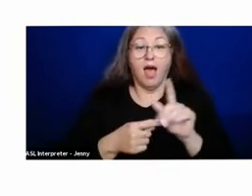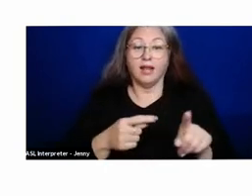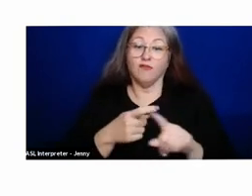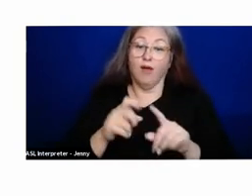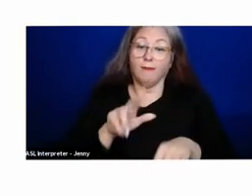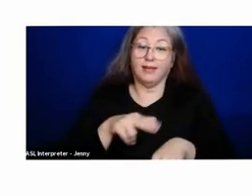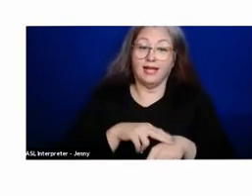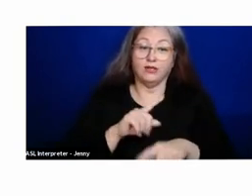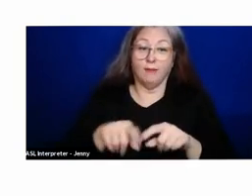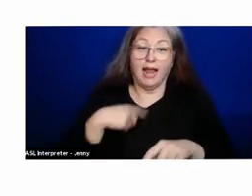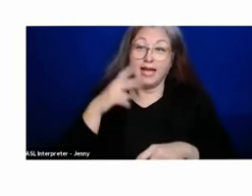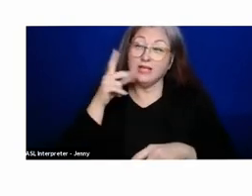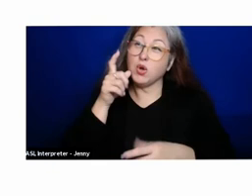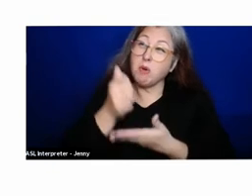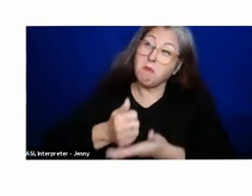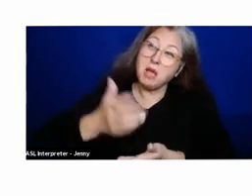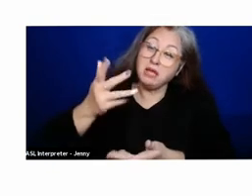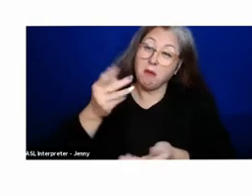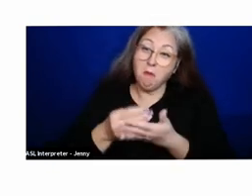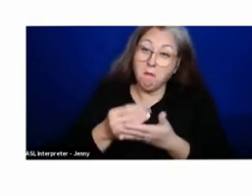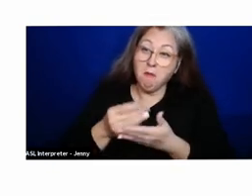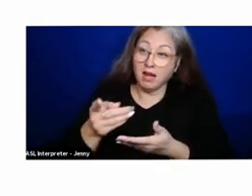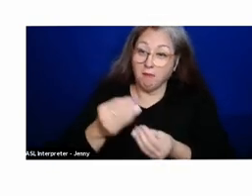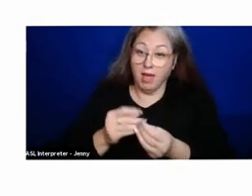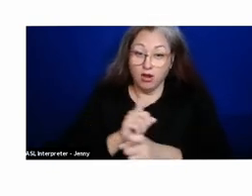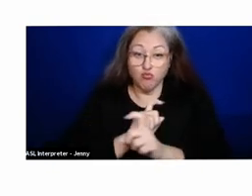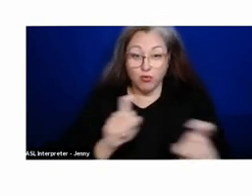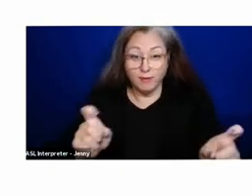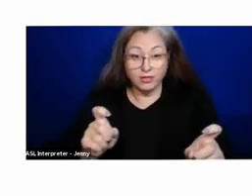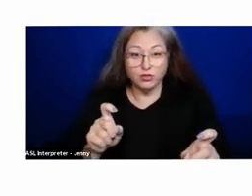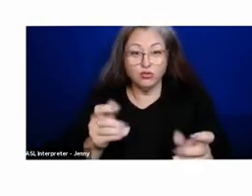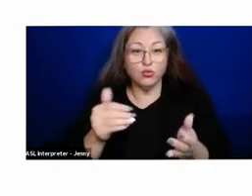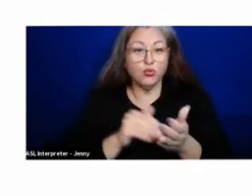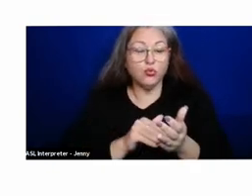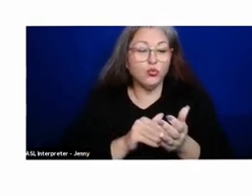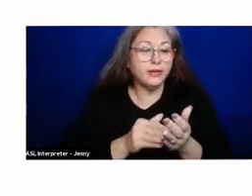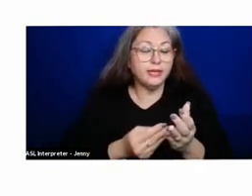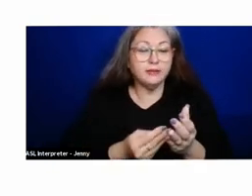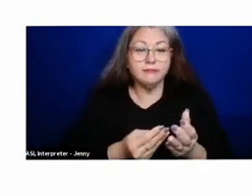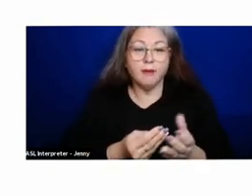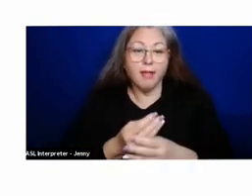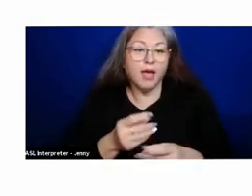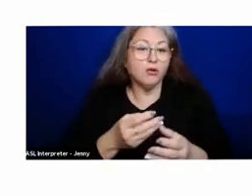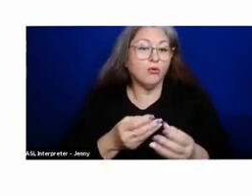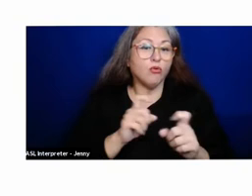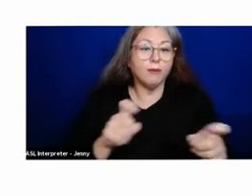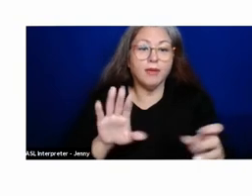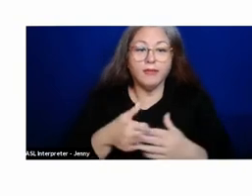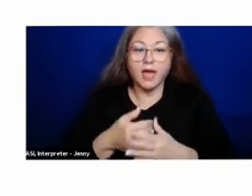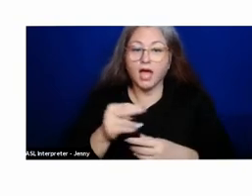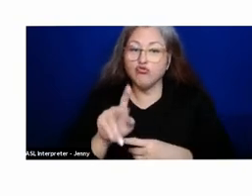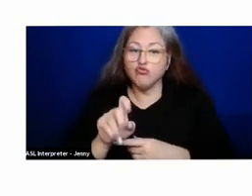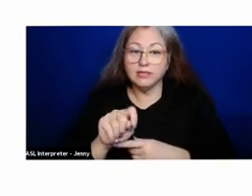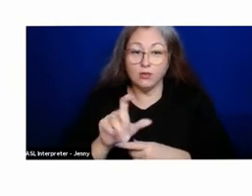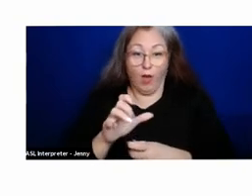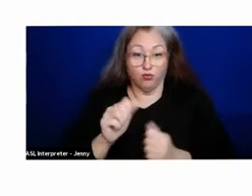fast fashion billionaires trying to redistribute money in the way that mycelium redistributes nutrients. If brands are going to launch their own resale